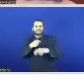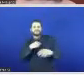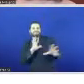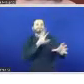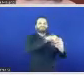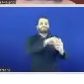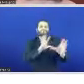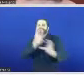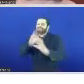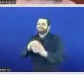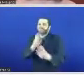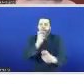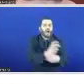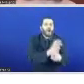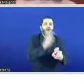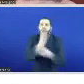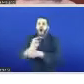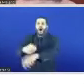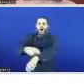for us to be